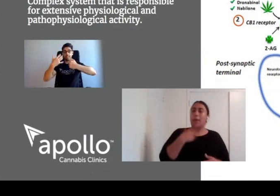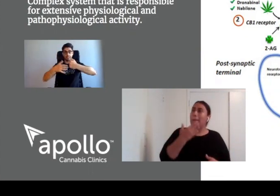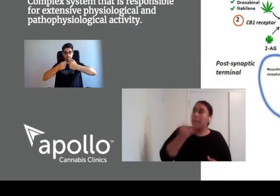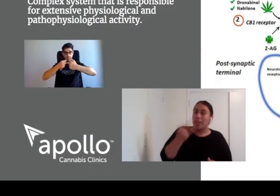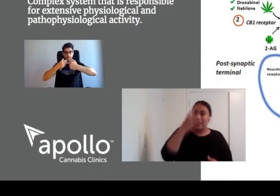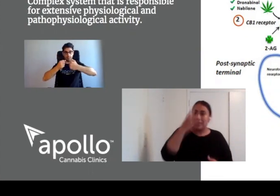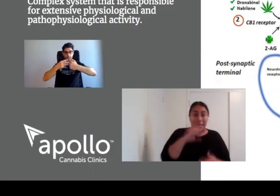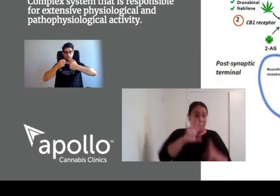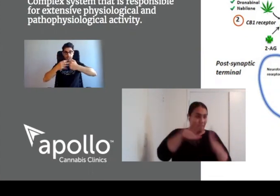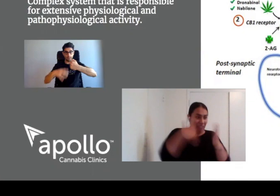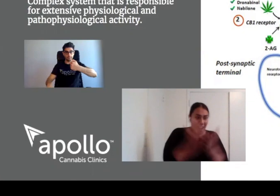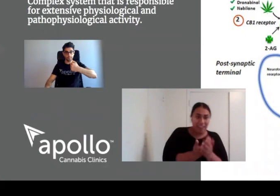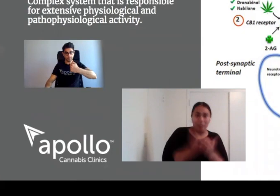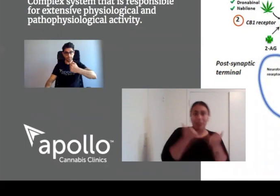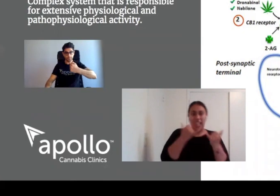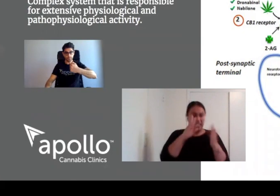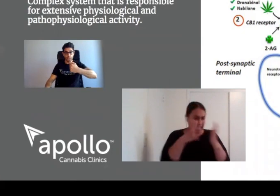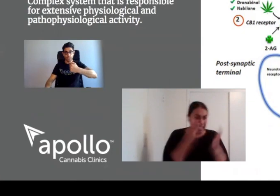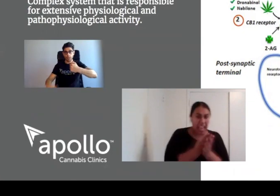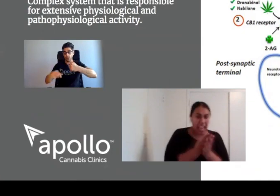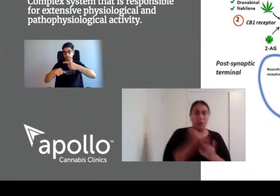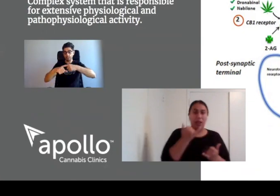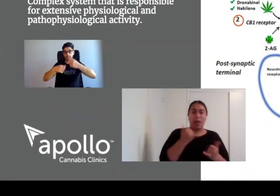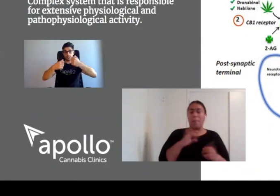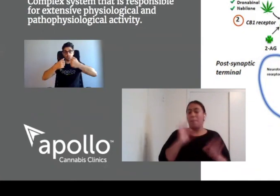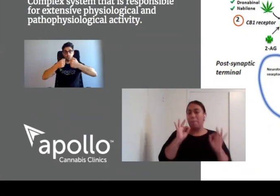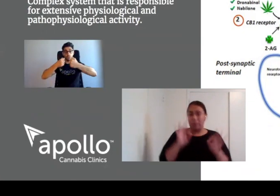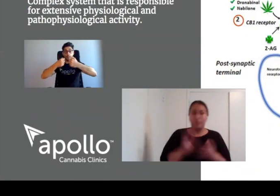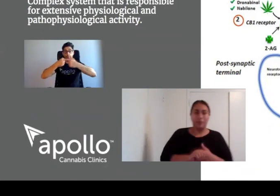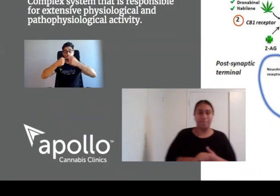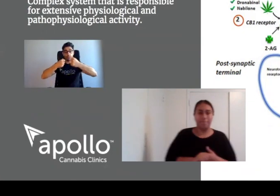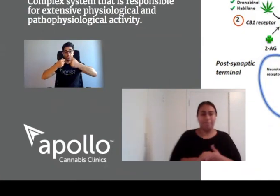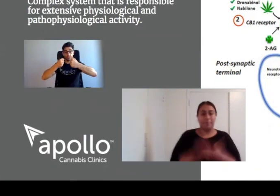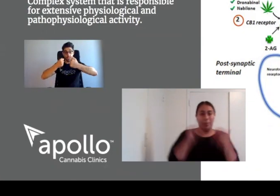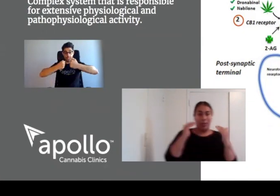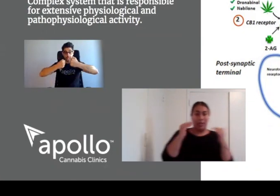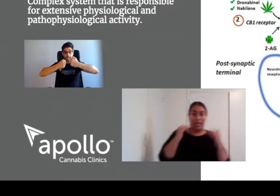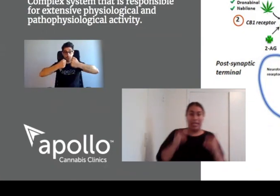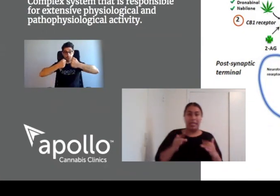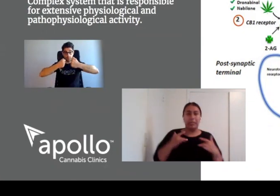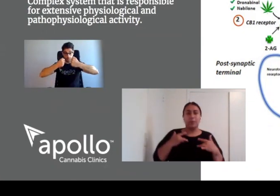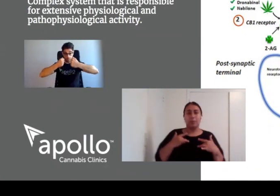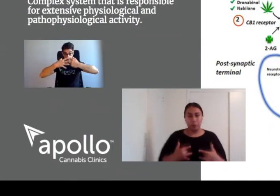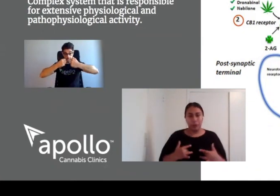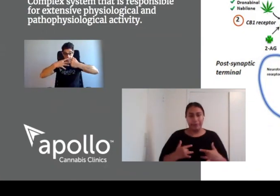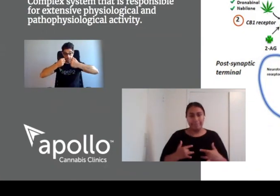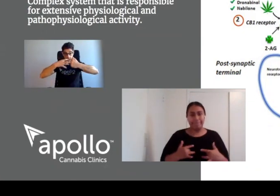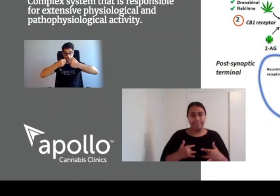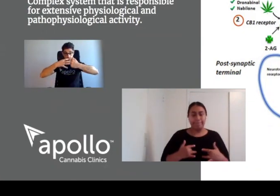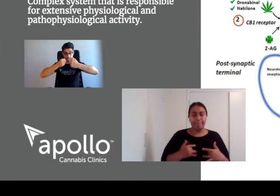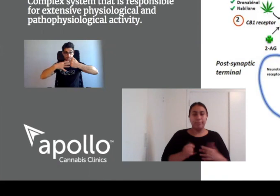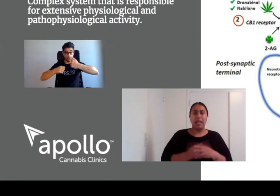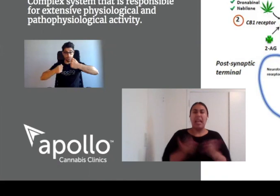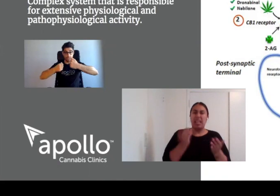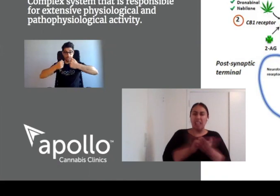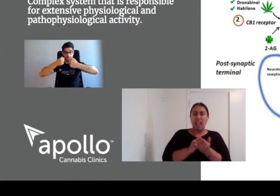agony and the feeling of this pain. Now, if I'm able to control the frequency of this, and it goes from, giving